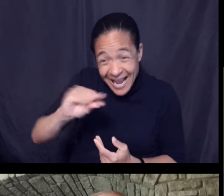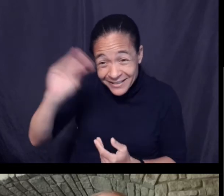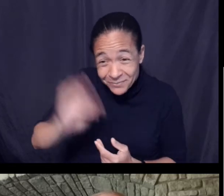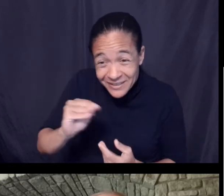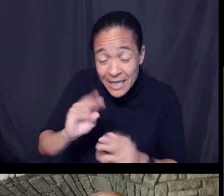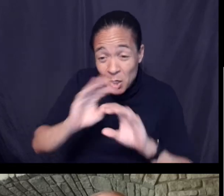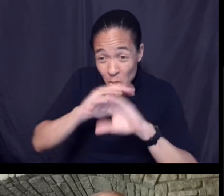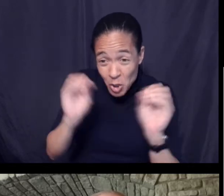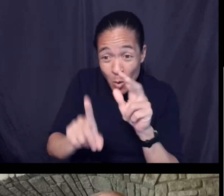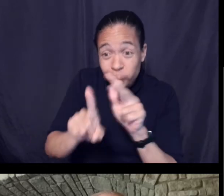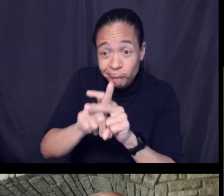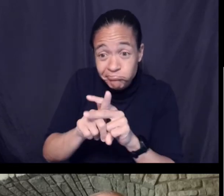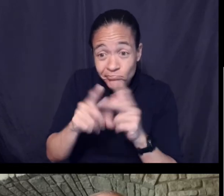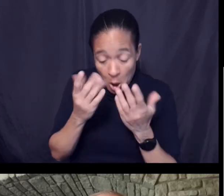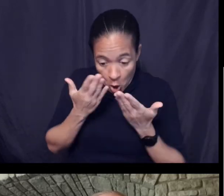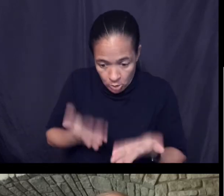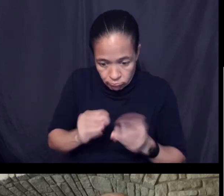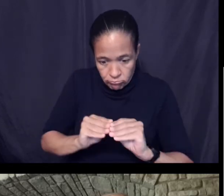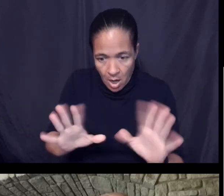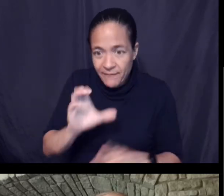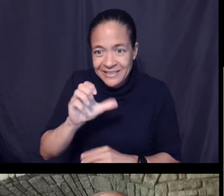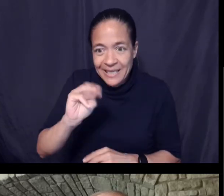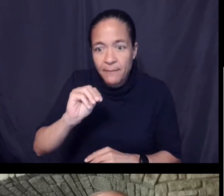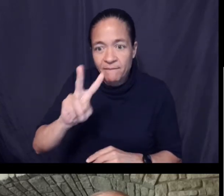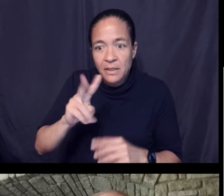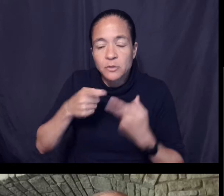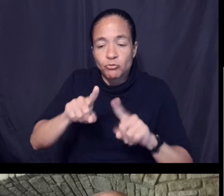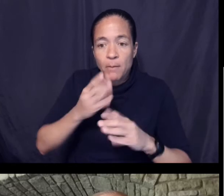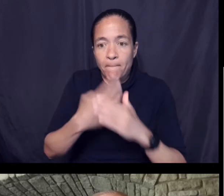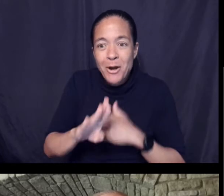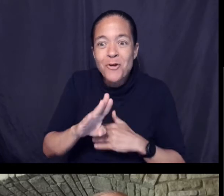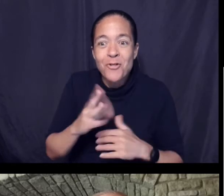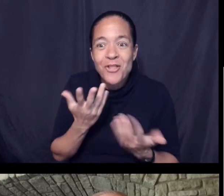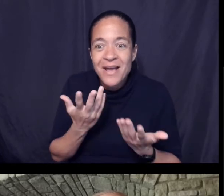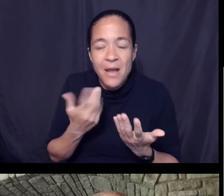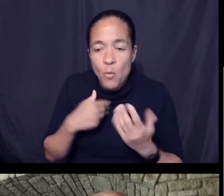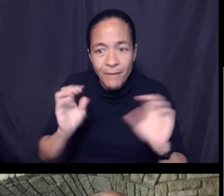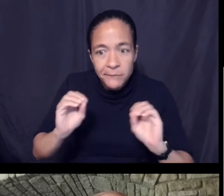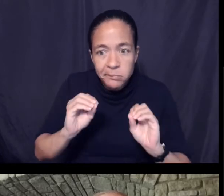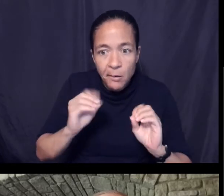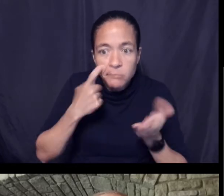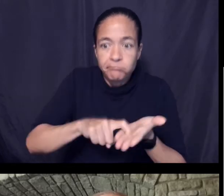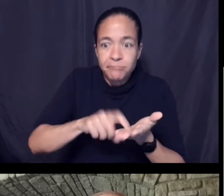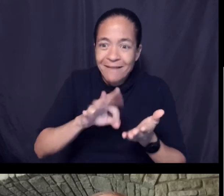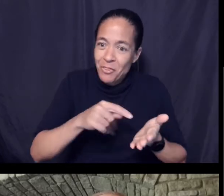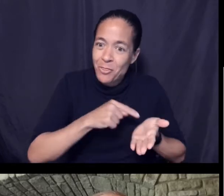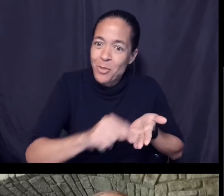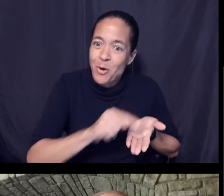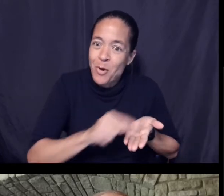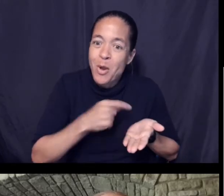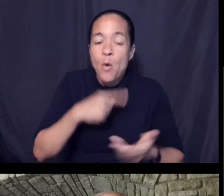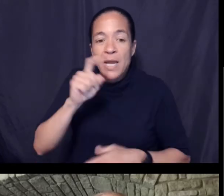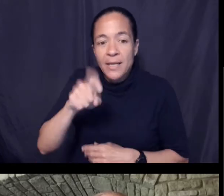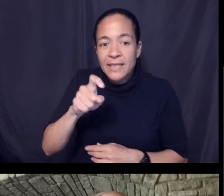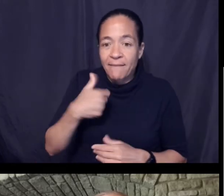are asymptomatic at birth, but yet almost around 1% of babies are positive for CMV. So we need